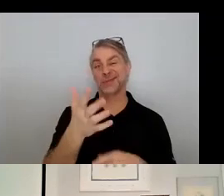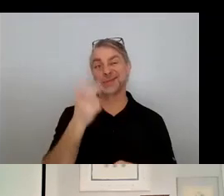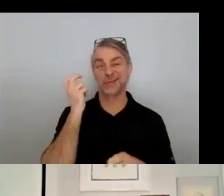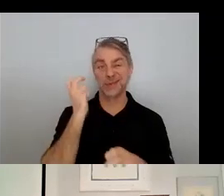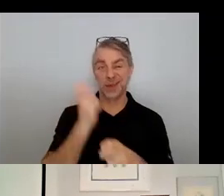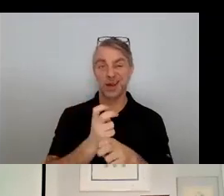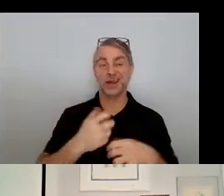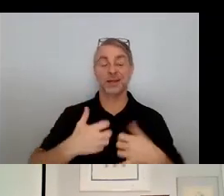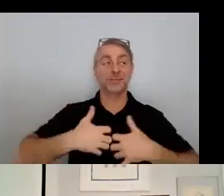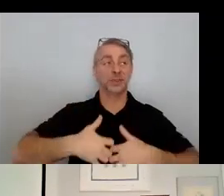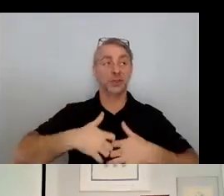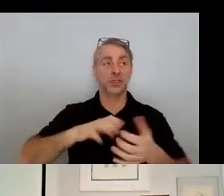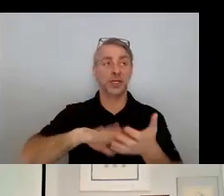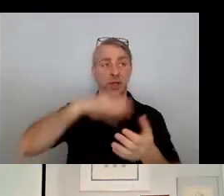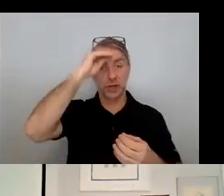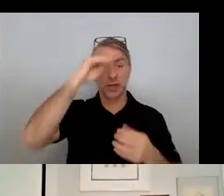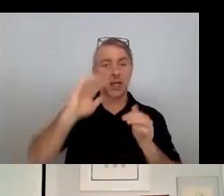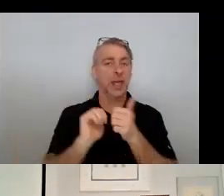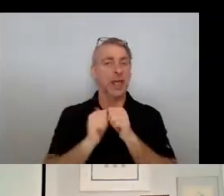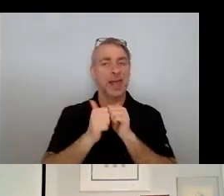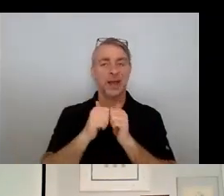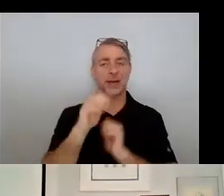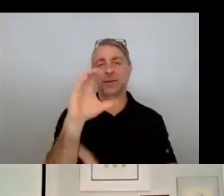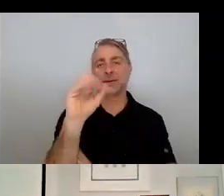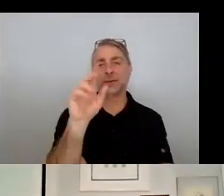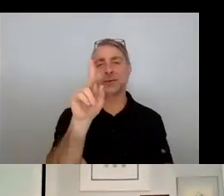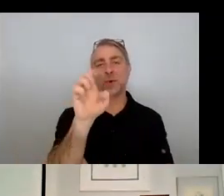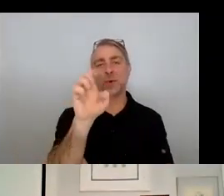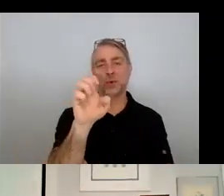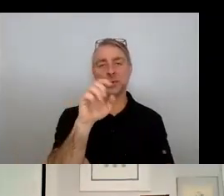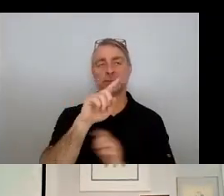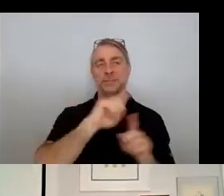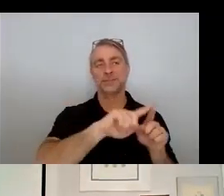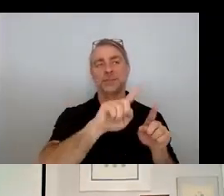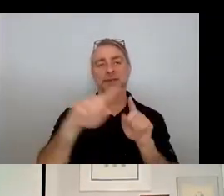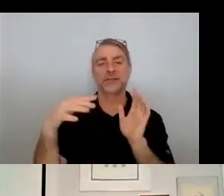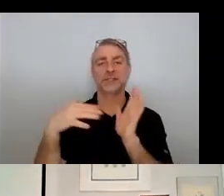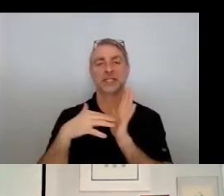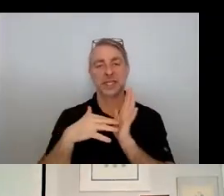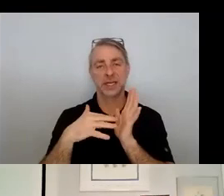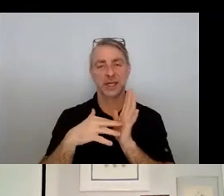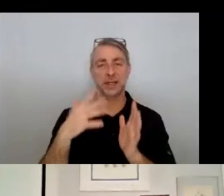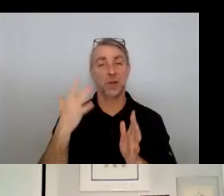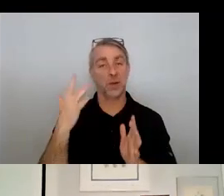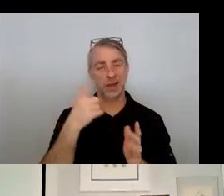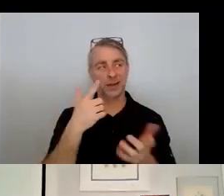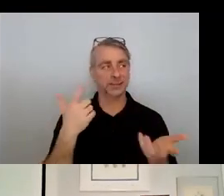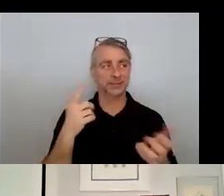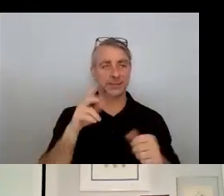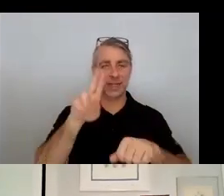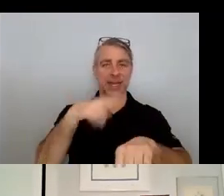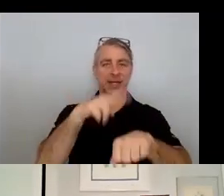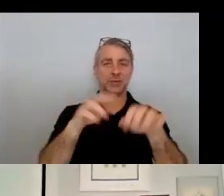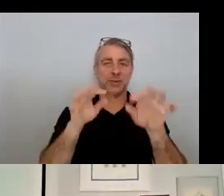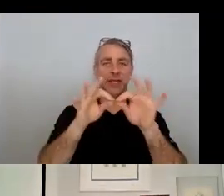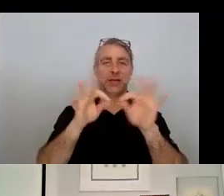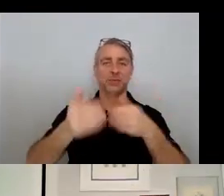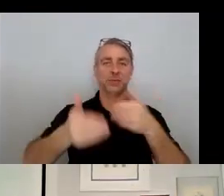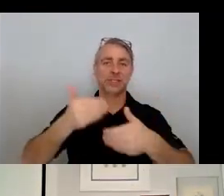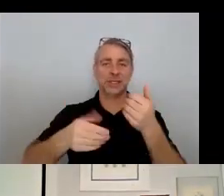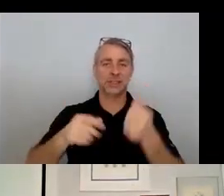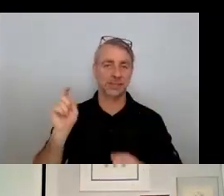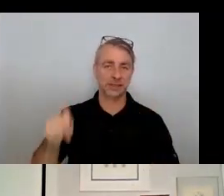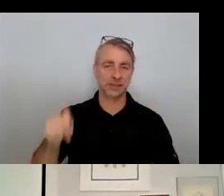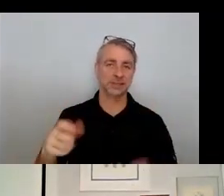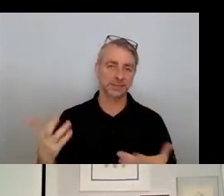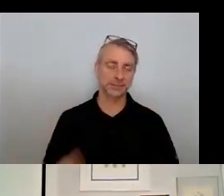machine learning, to actually code studies, using natural language processing. And there have